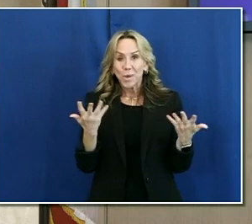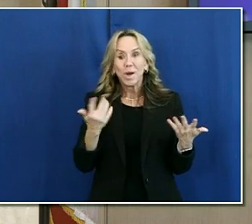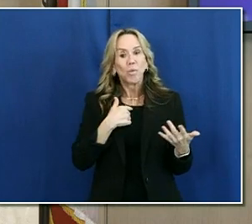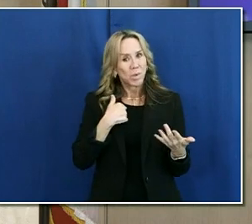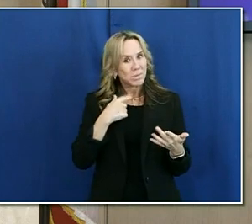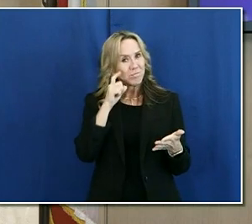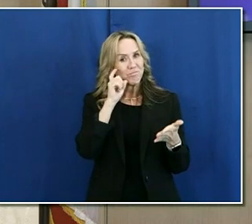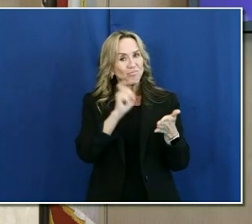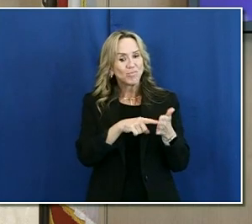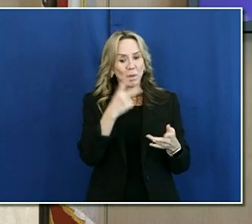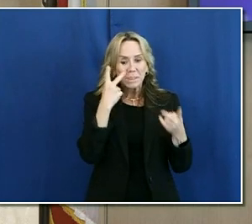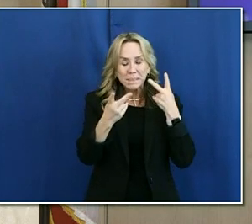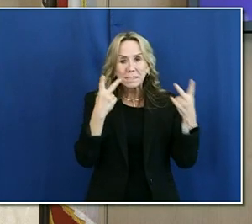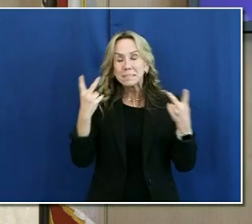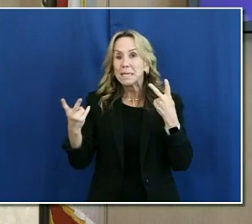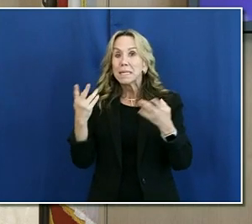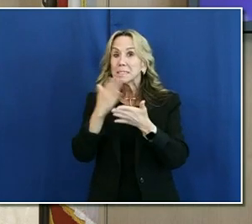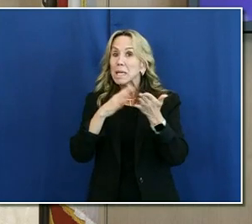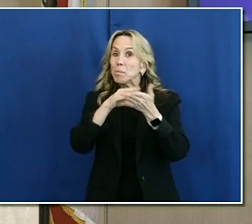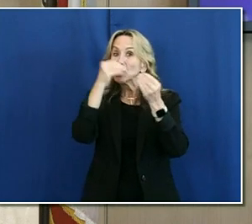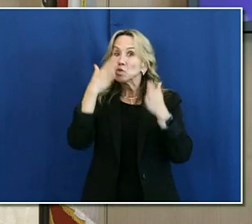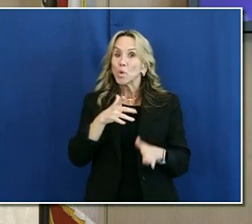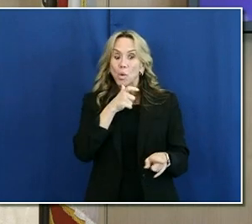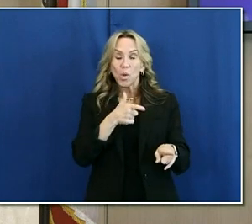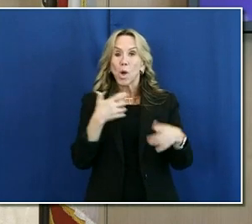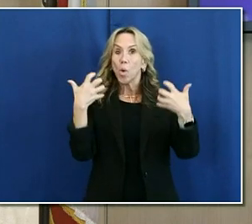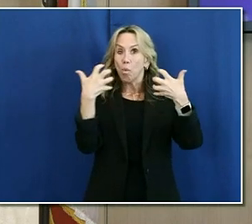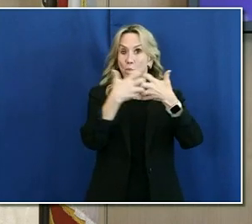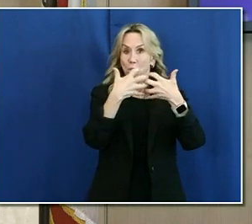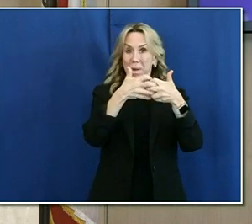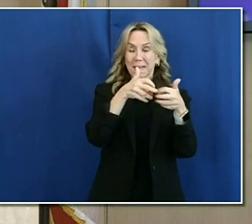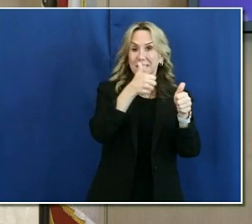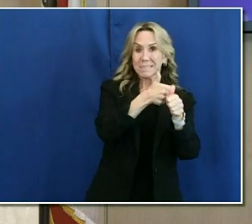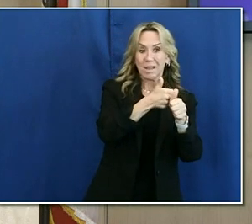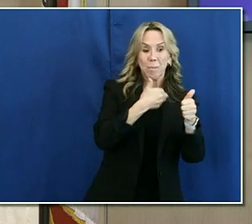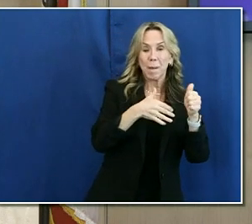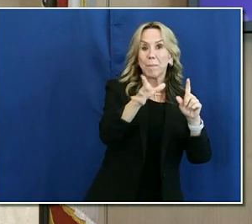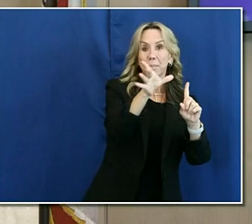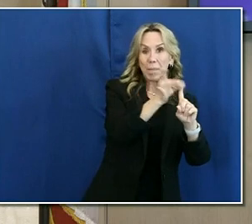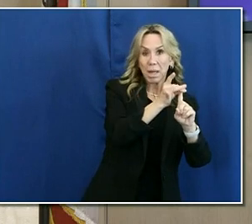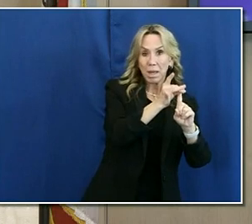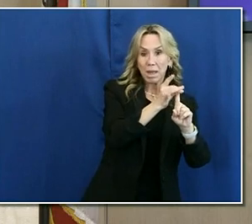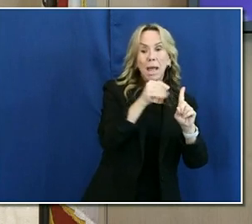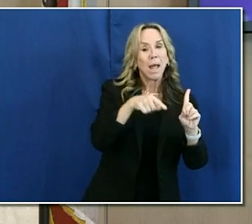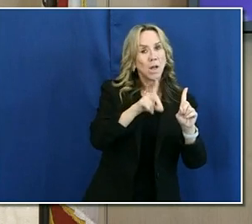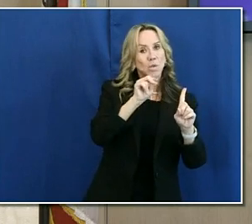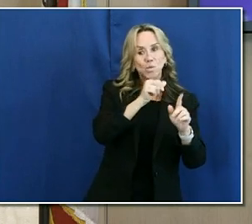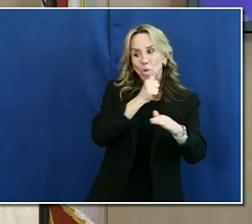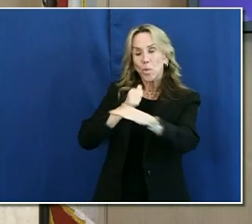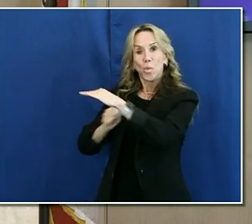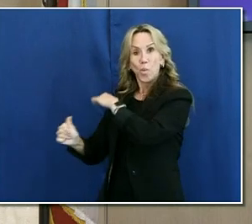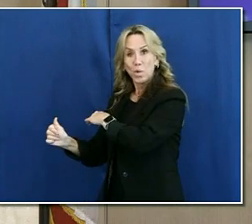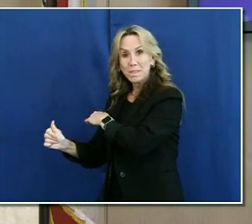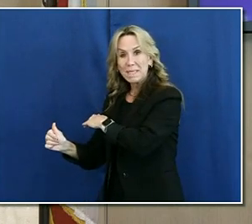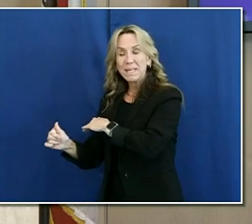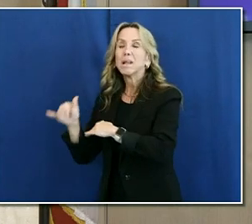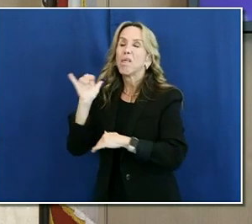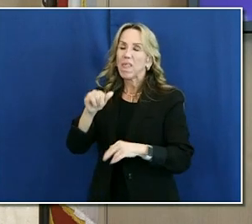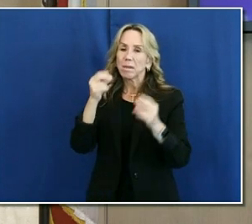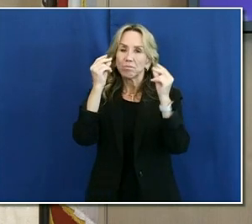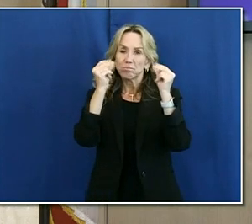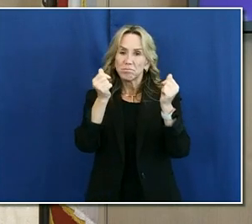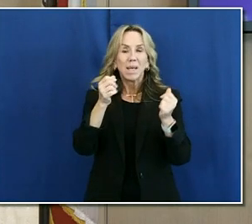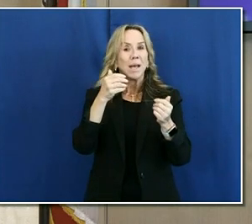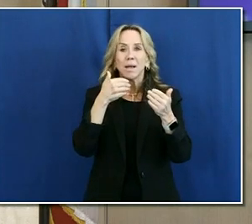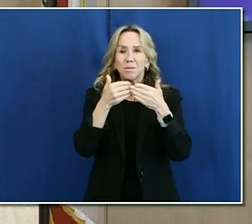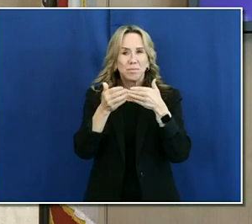who may have a roommate test positive for COVID-19 adhering to state and county recommendations around quarantining, even before we make contact